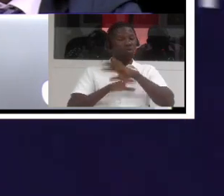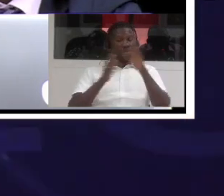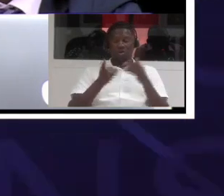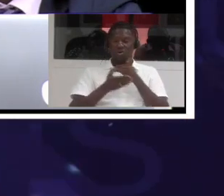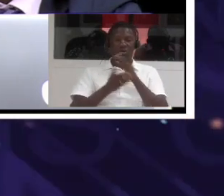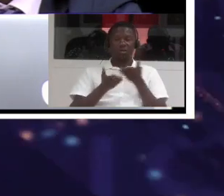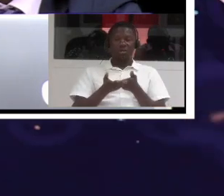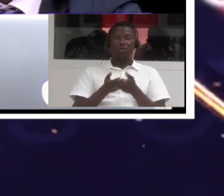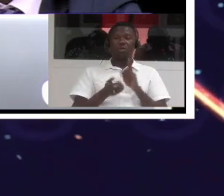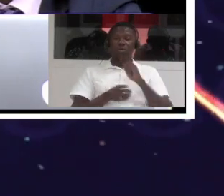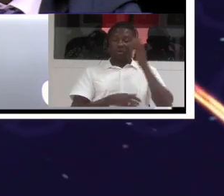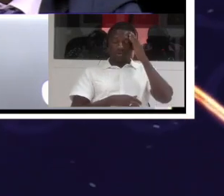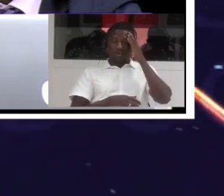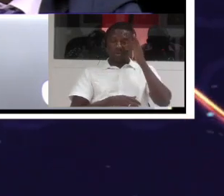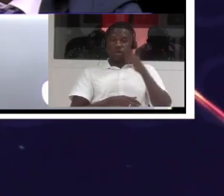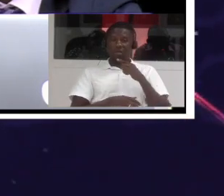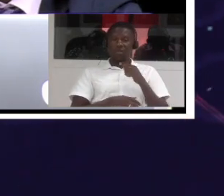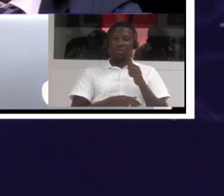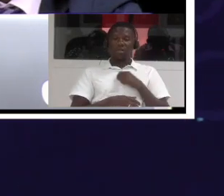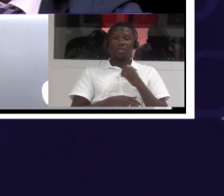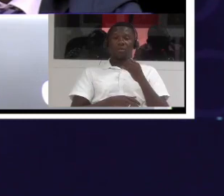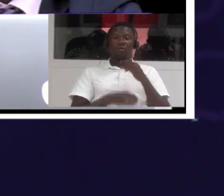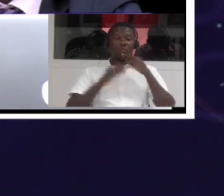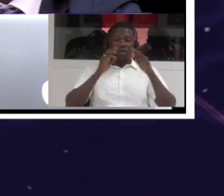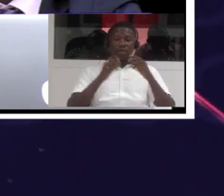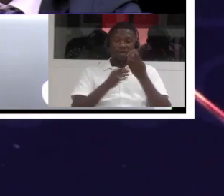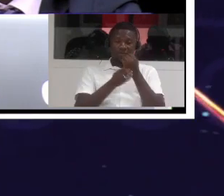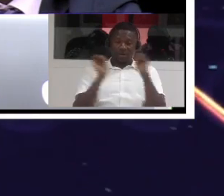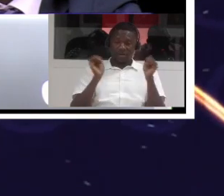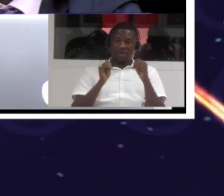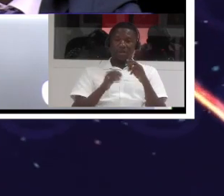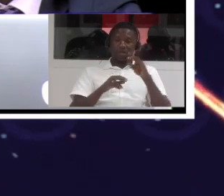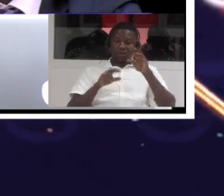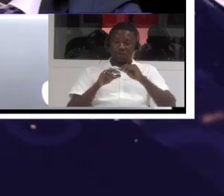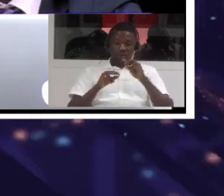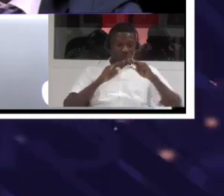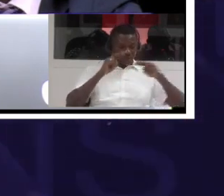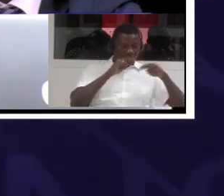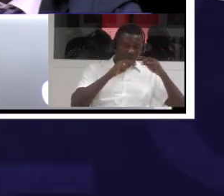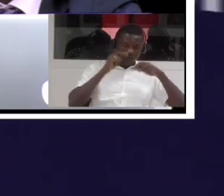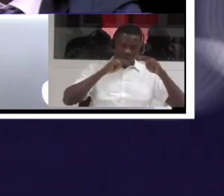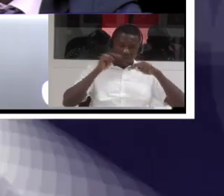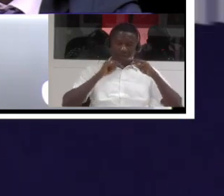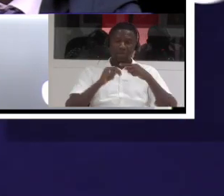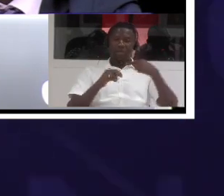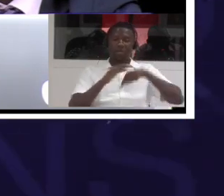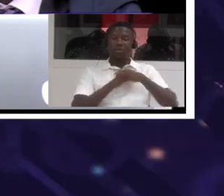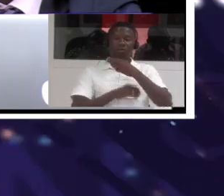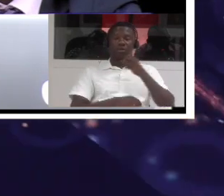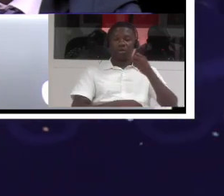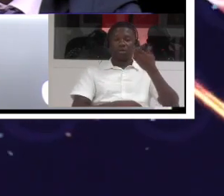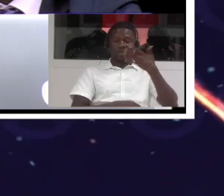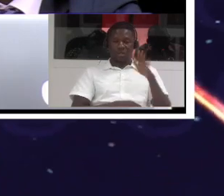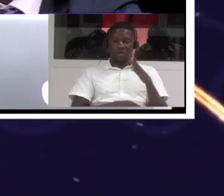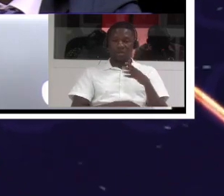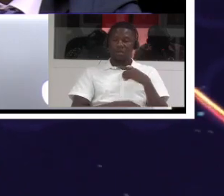Center for Media Freedoms did conduct a study in 2010 on the situation, on the